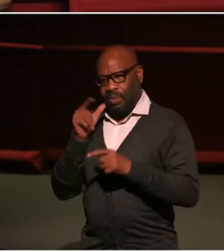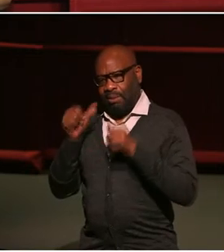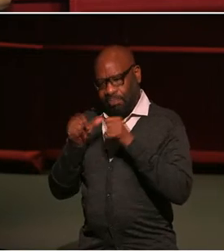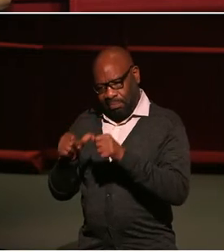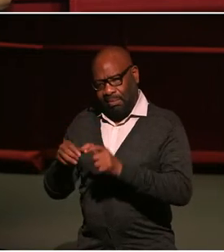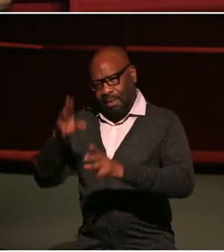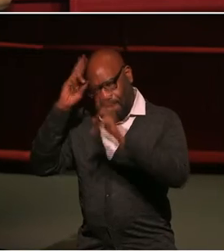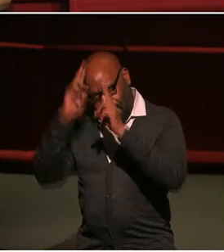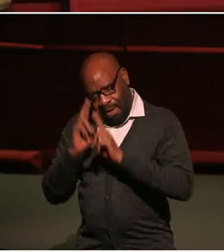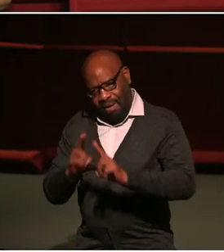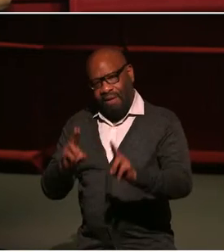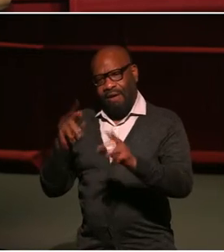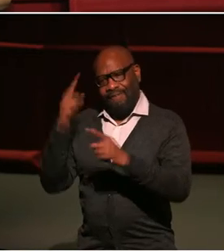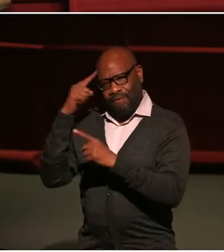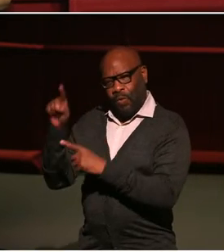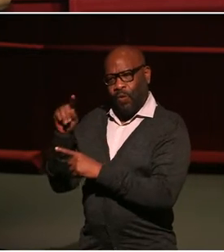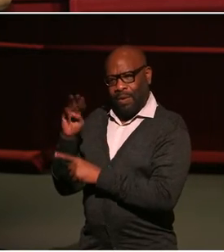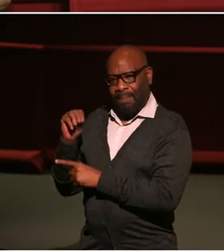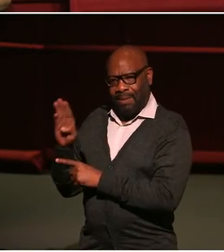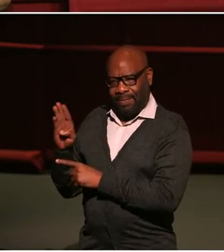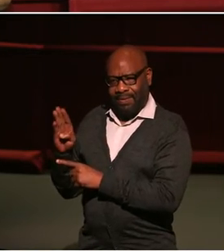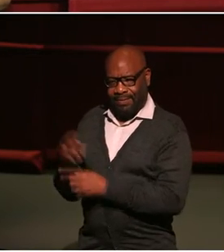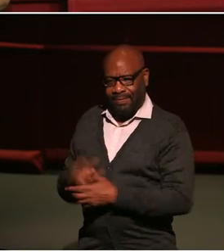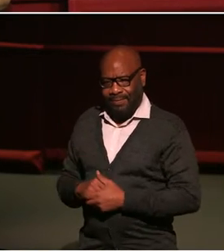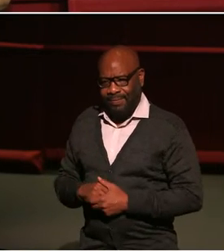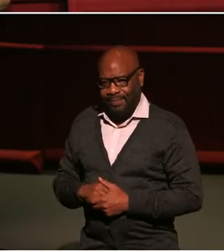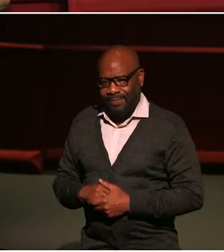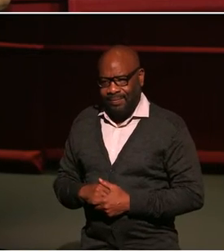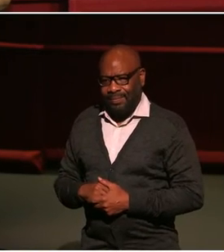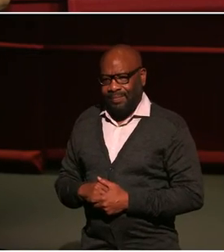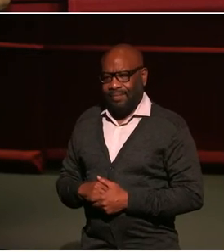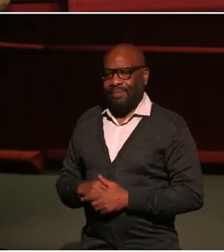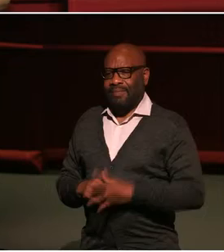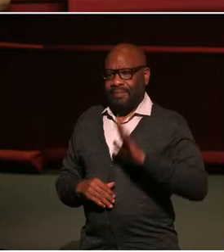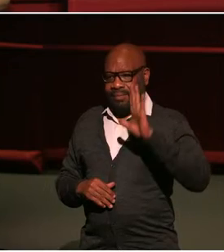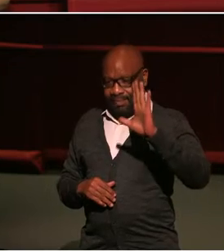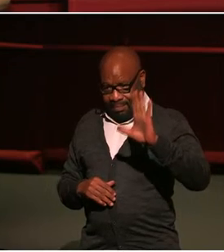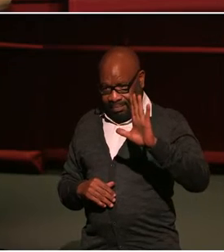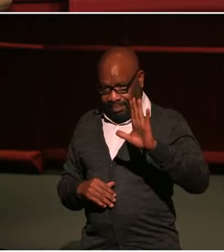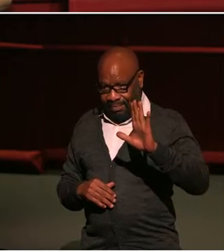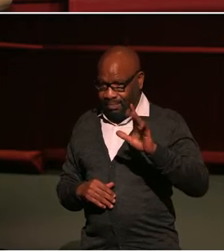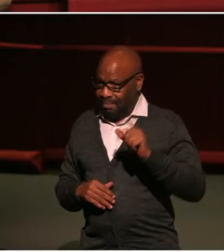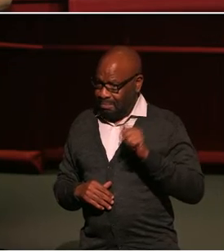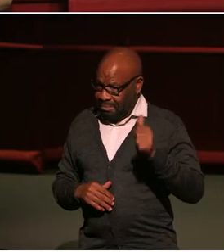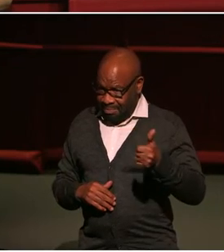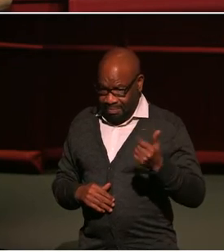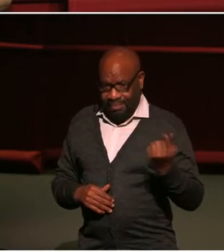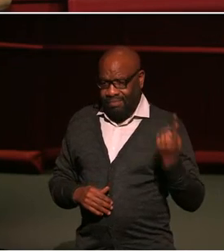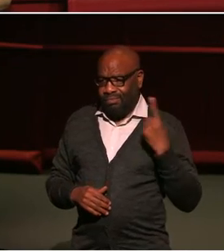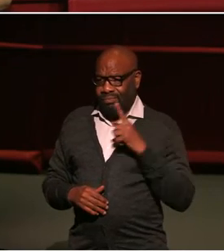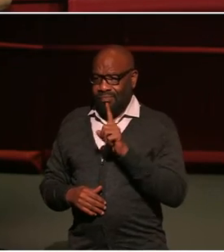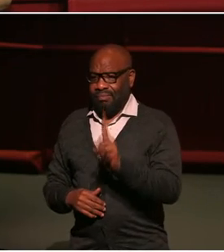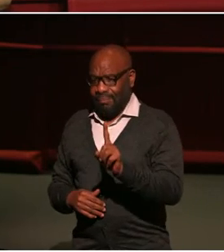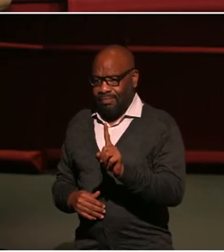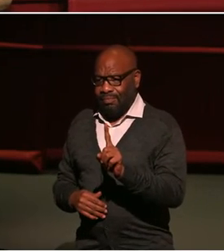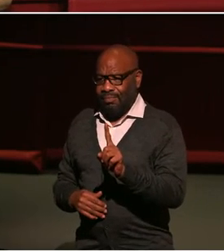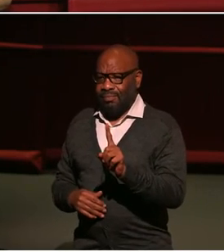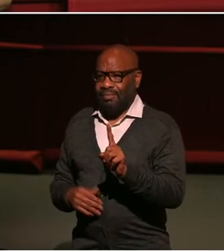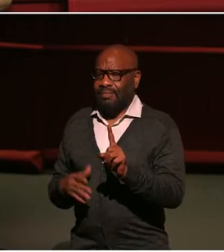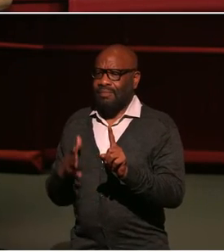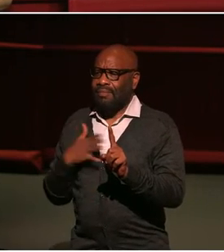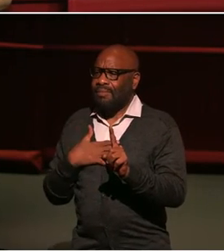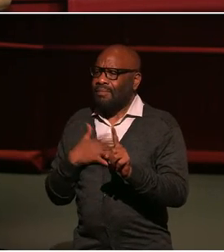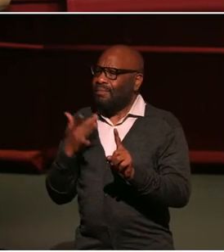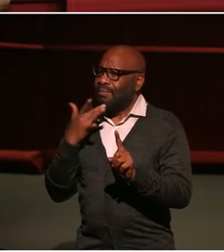And then as I got in front of the podium, and there was one of my favorite actresses there one